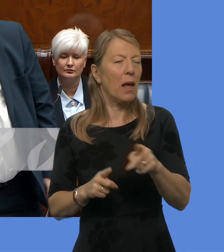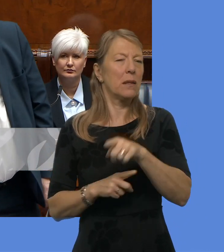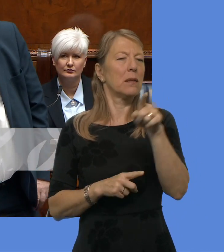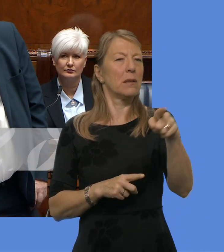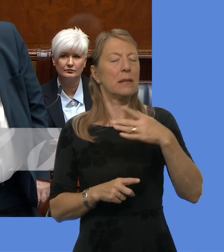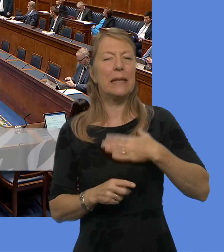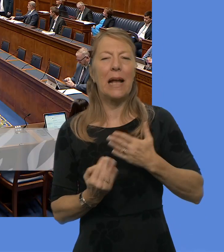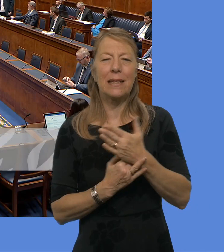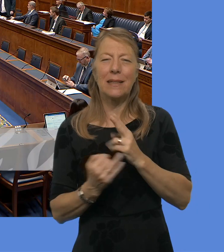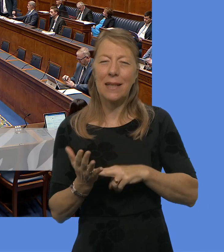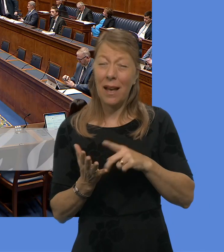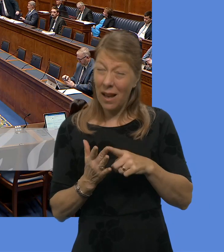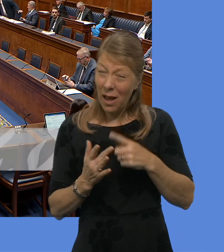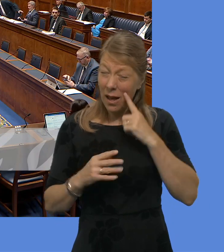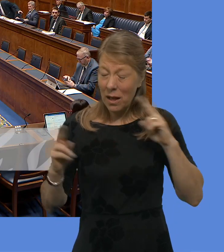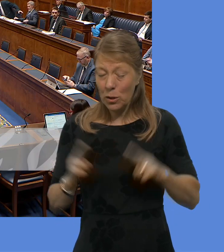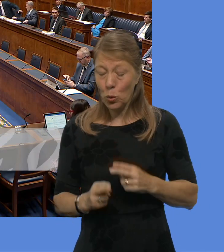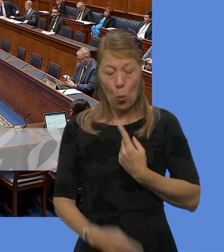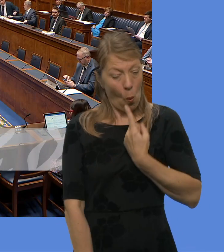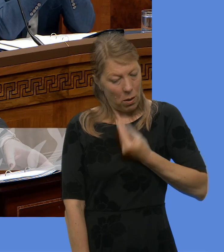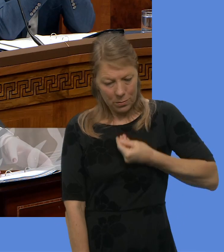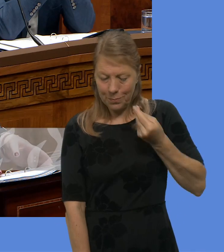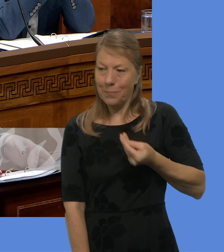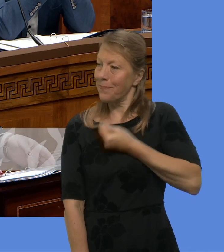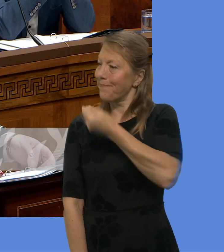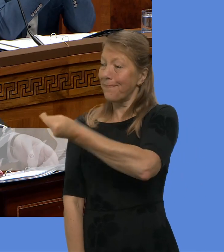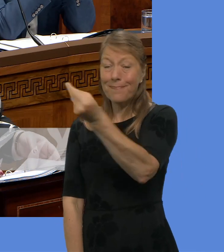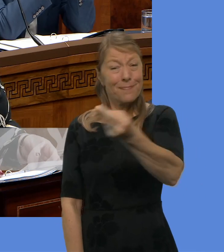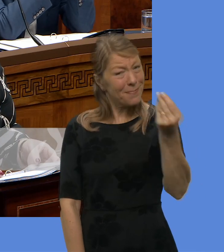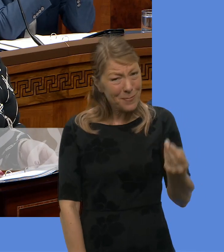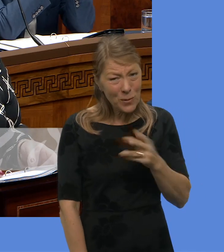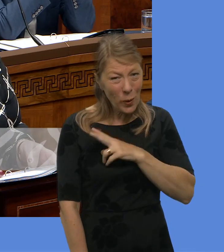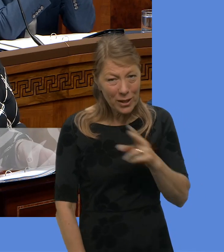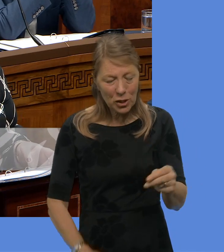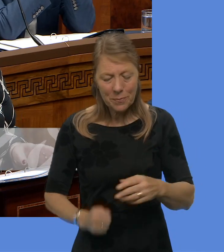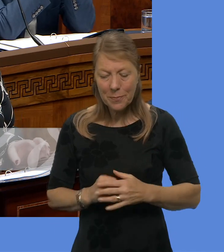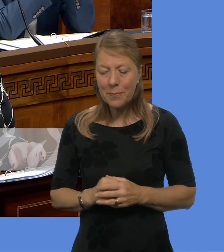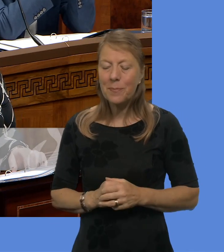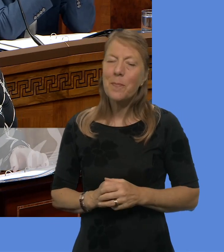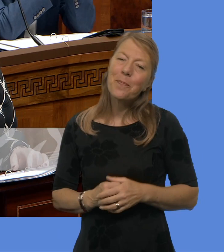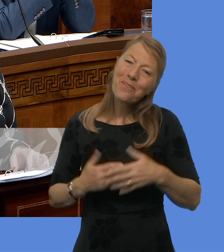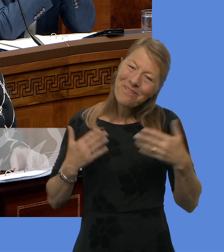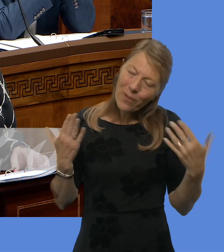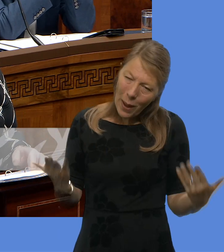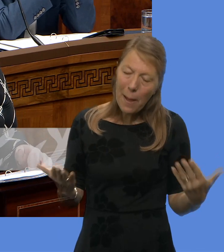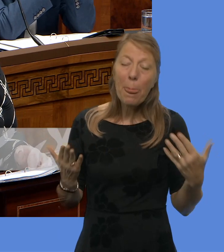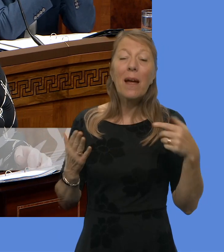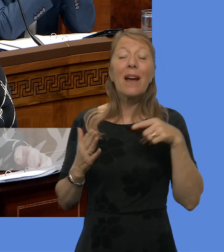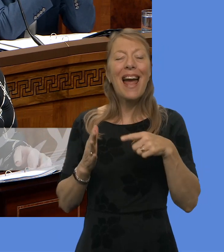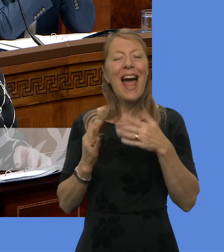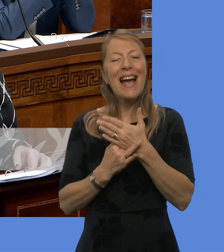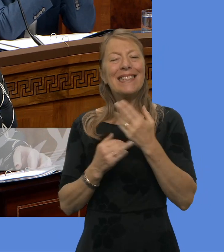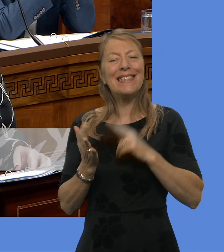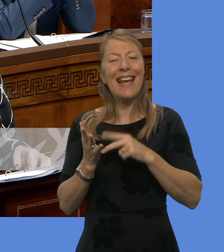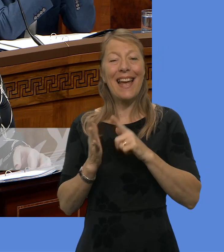on Access NI processing those? Minister. One of the key issues is that disclosure certificates are only accurate on the day that they are issued,